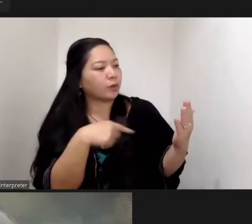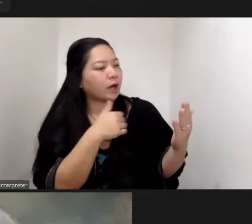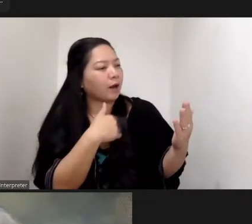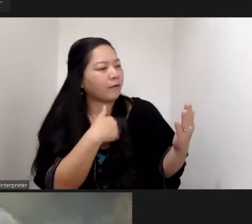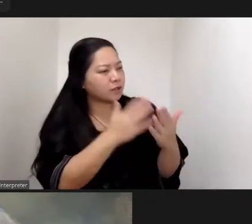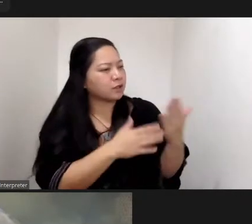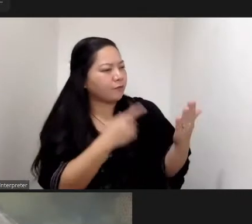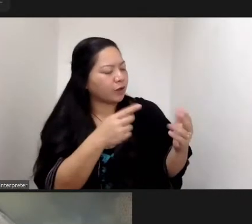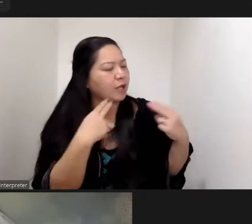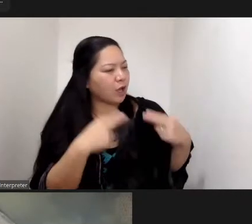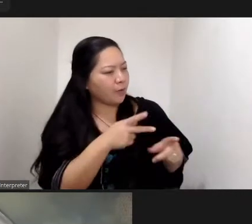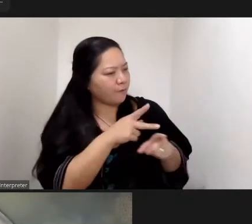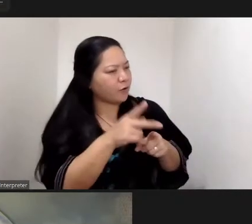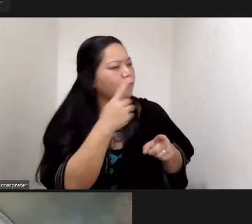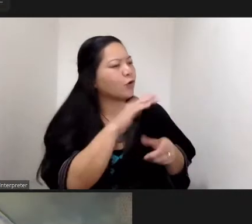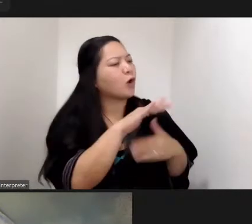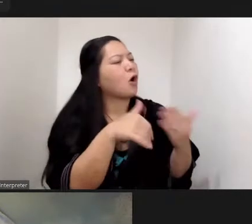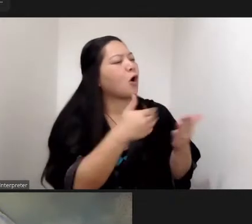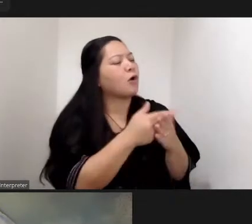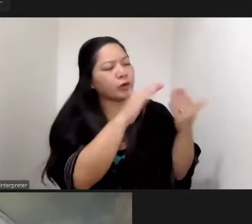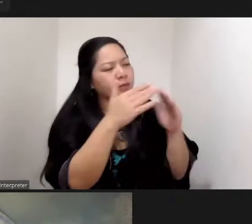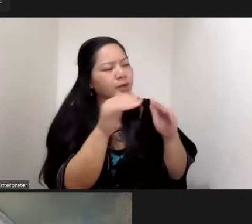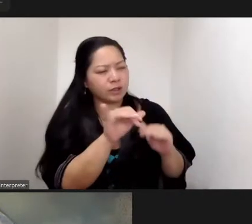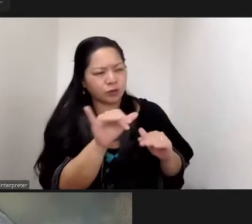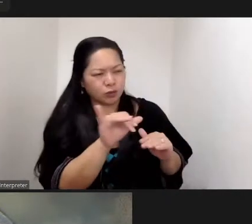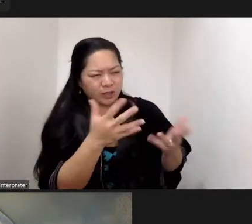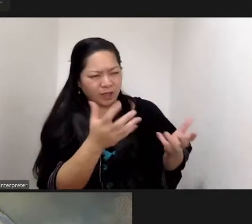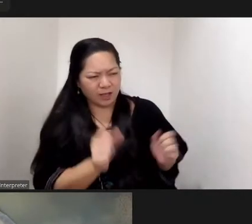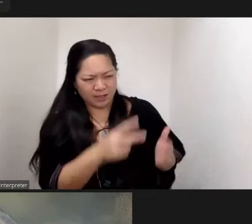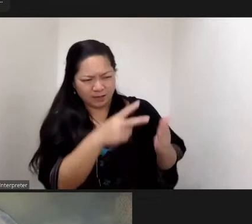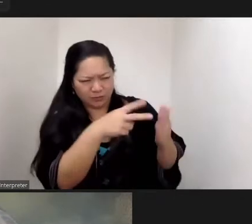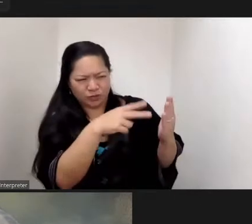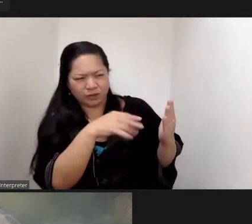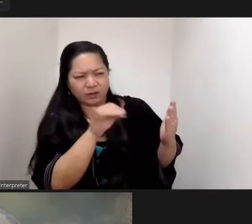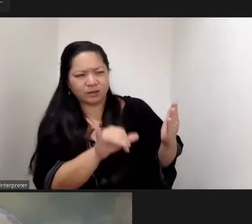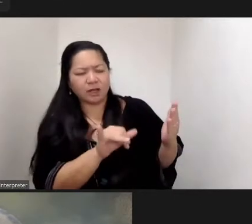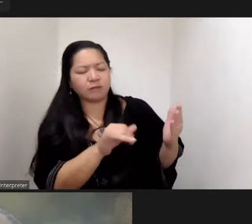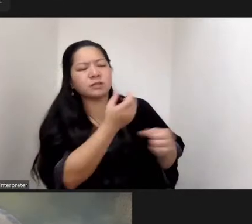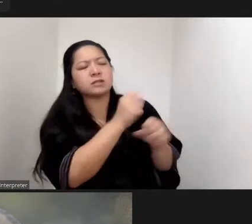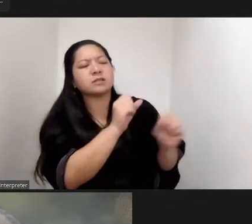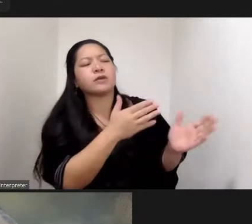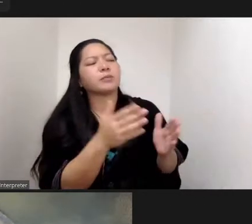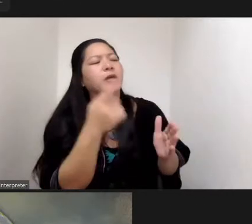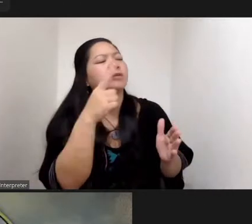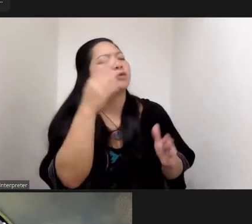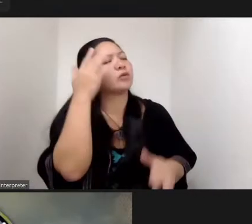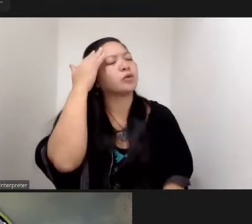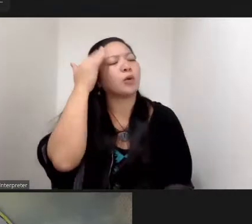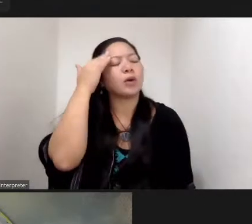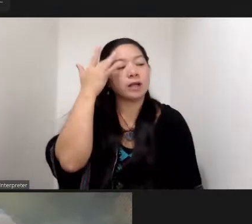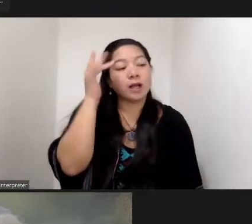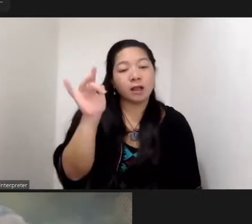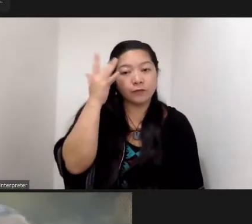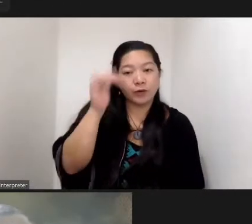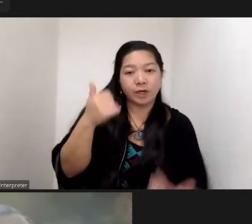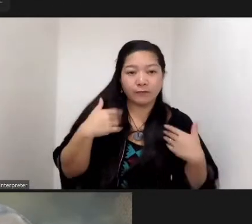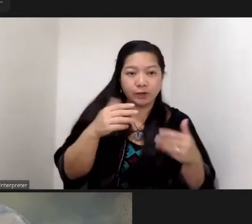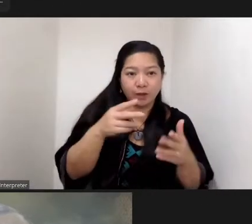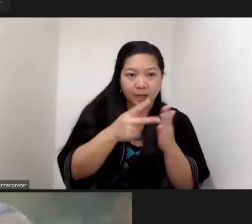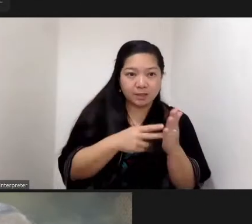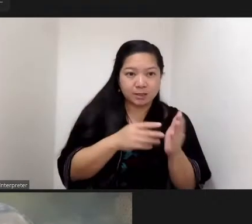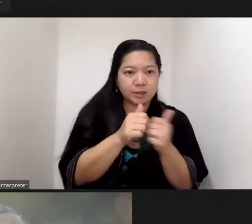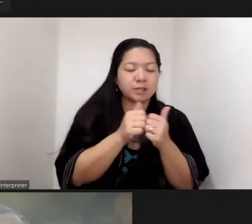but for the community as well. I mean, you look at California's endemic policy that they've put together. Again, it